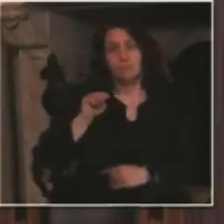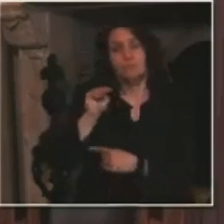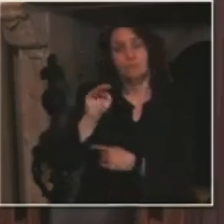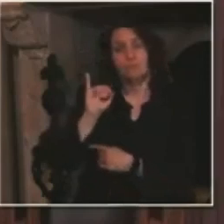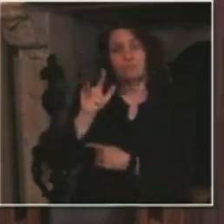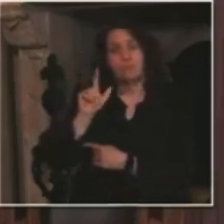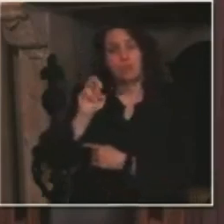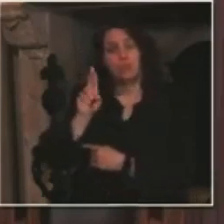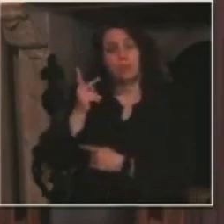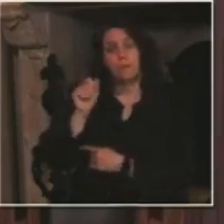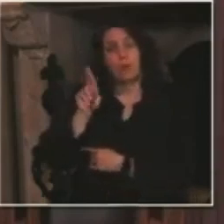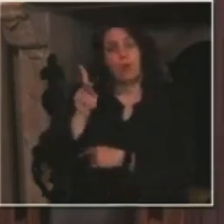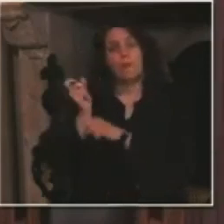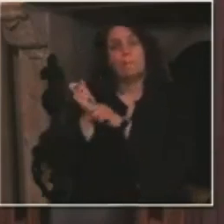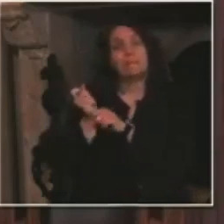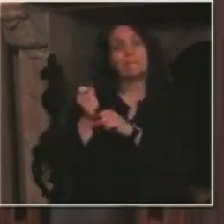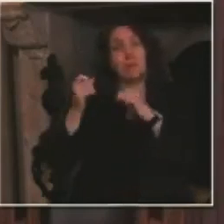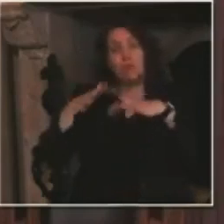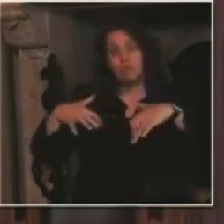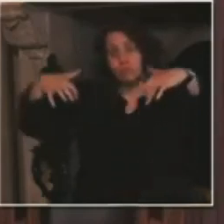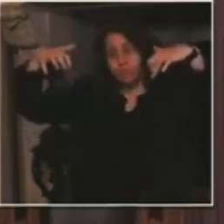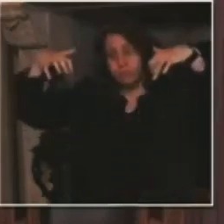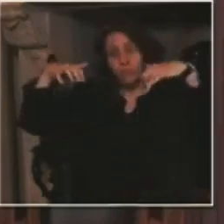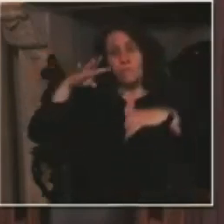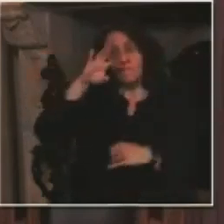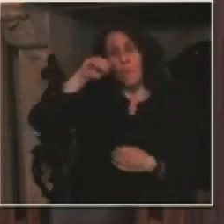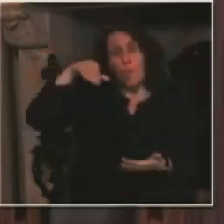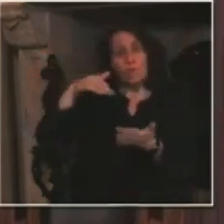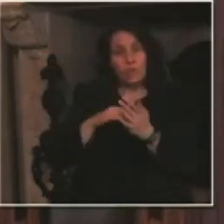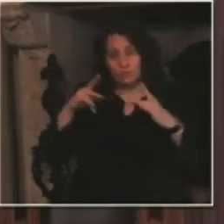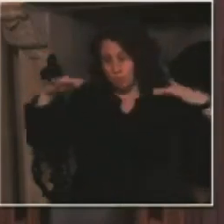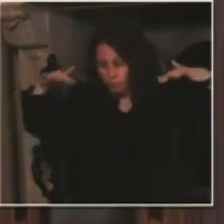the sooner we get to a point where we are